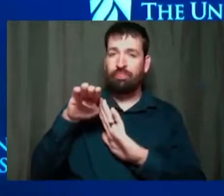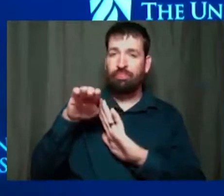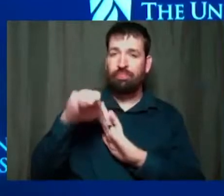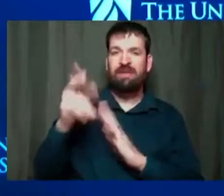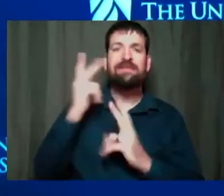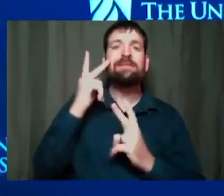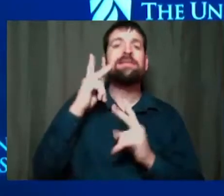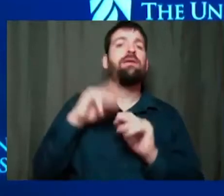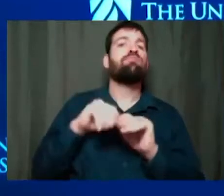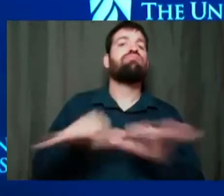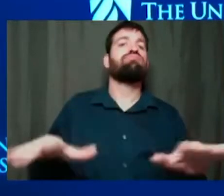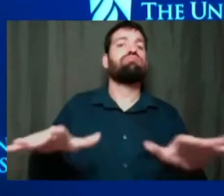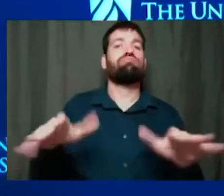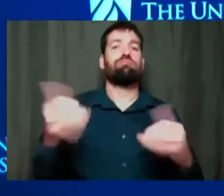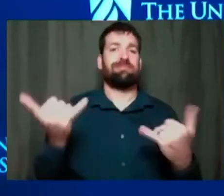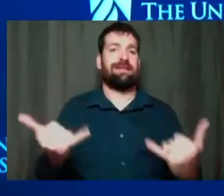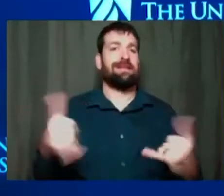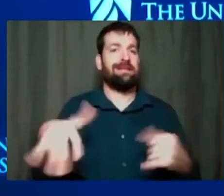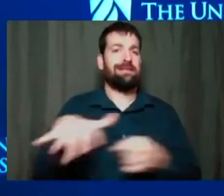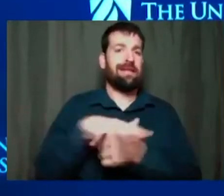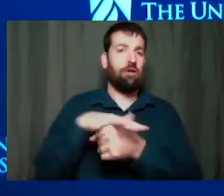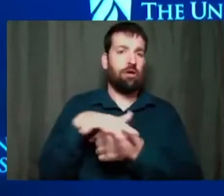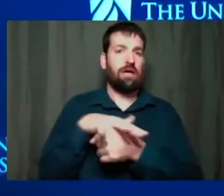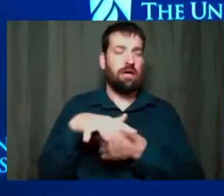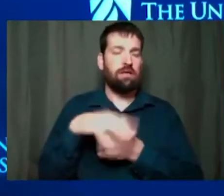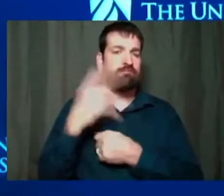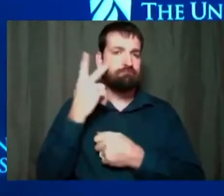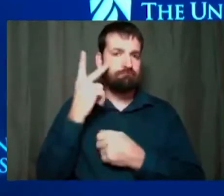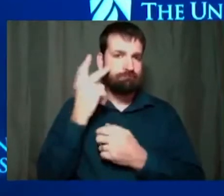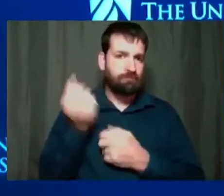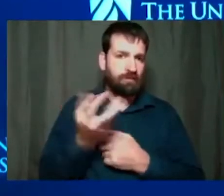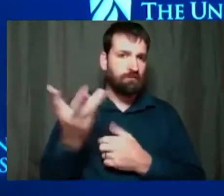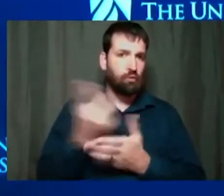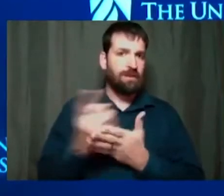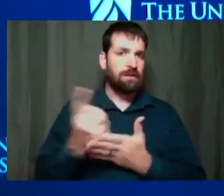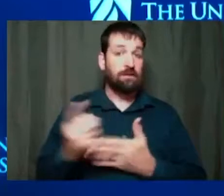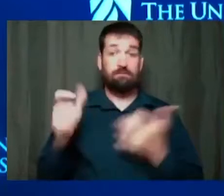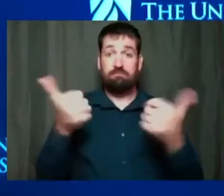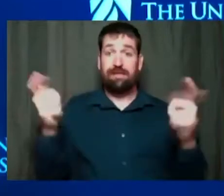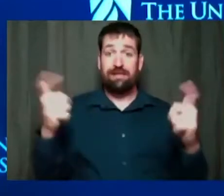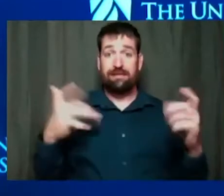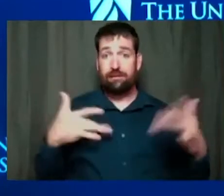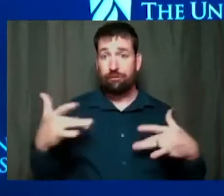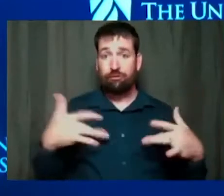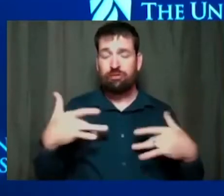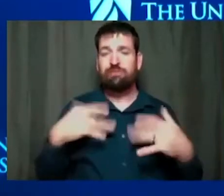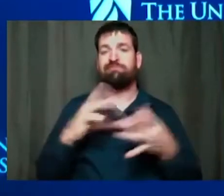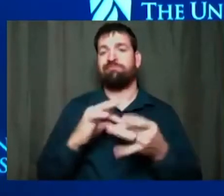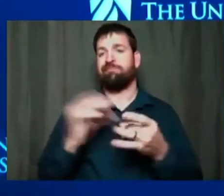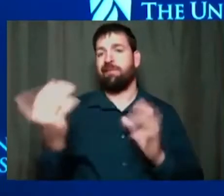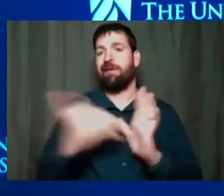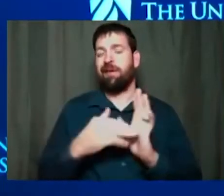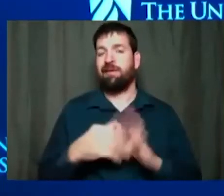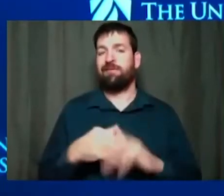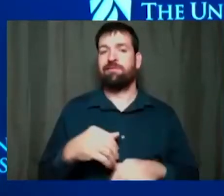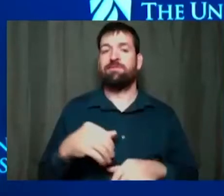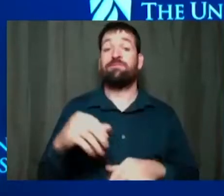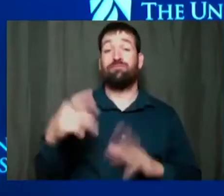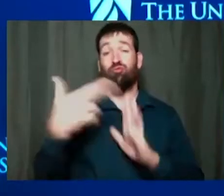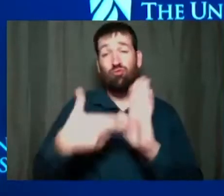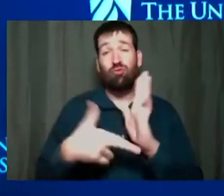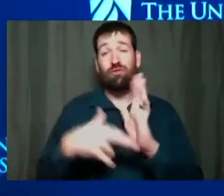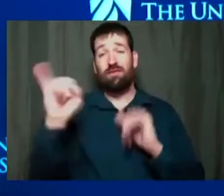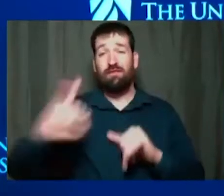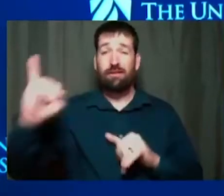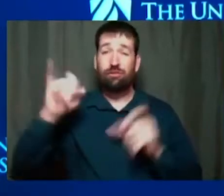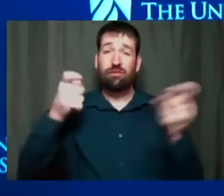more fully over the next few weeks. I think the biggest concerns, or what we've heard us say before, was the rules of infection control break down a little bit.